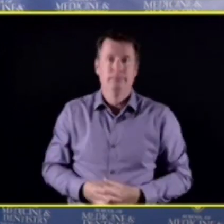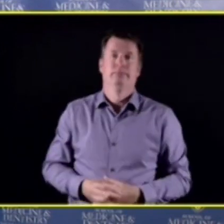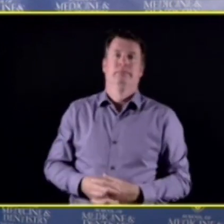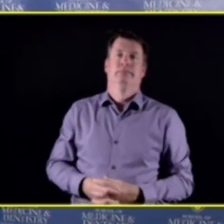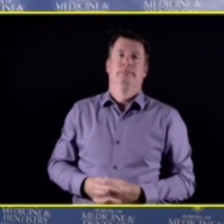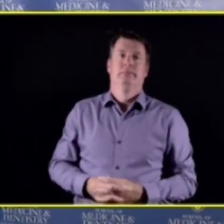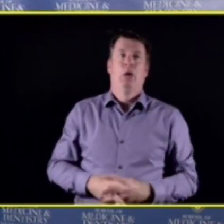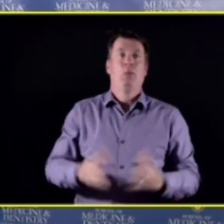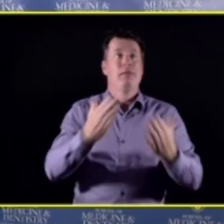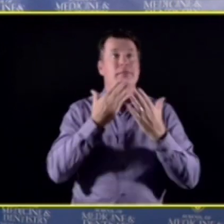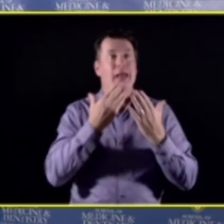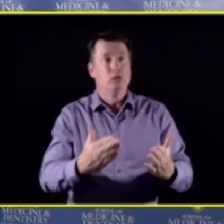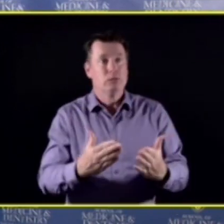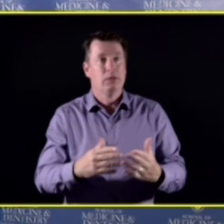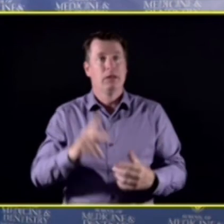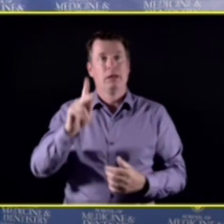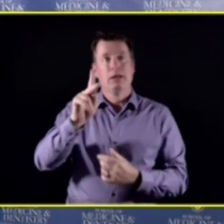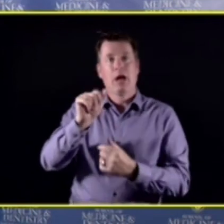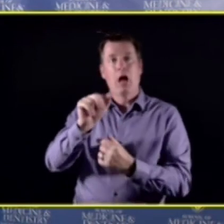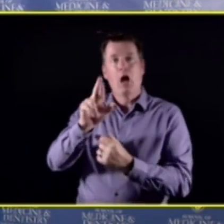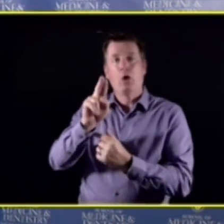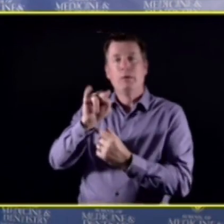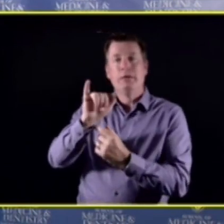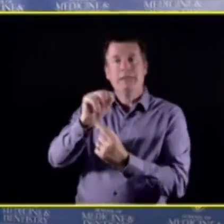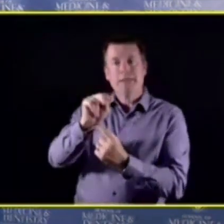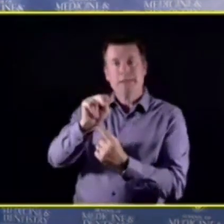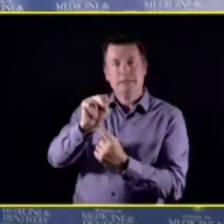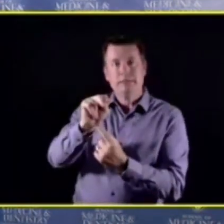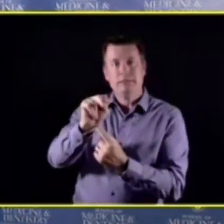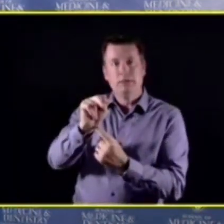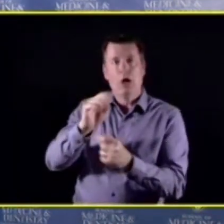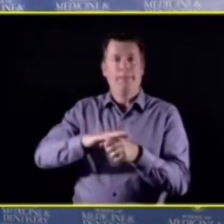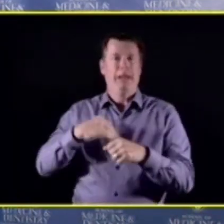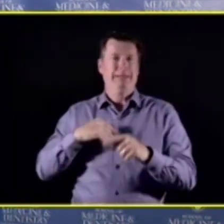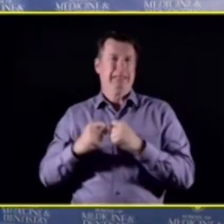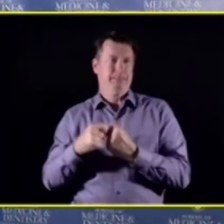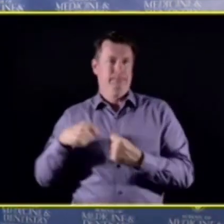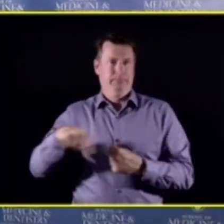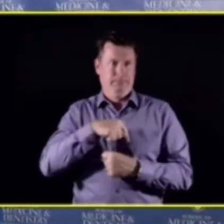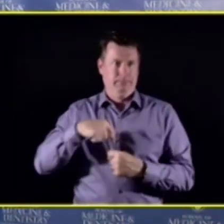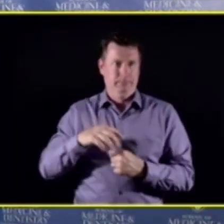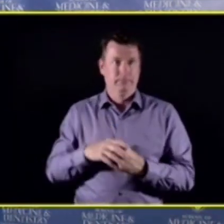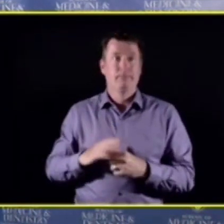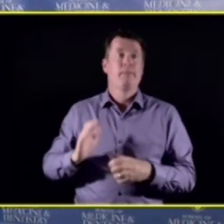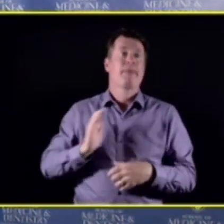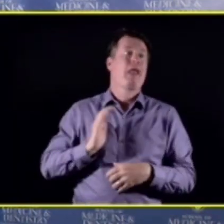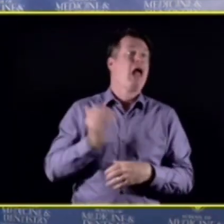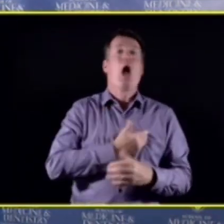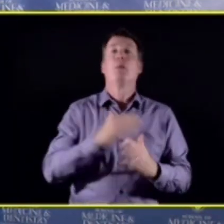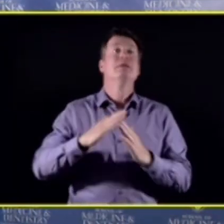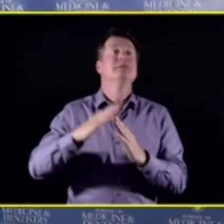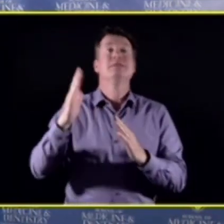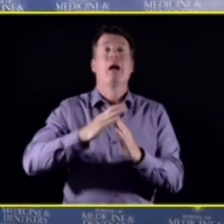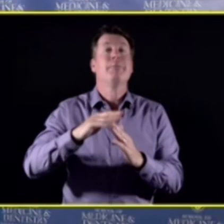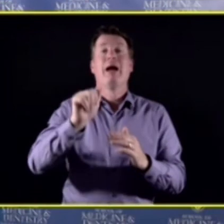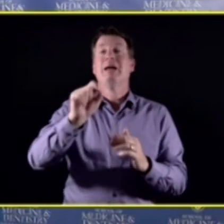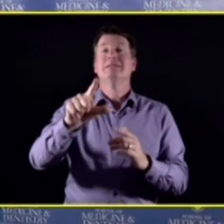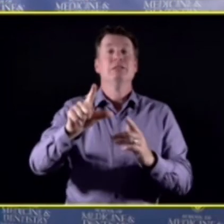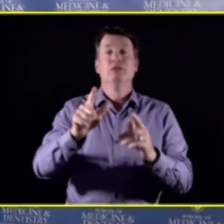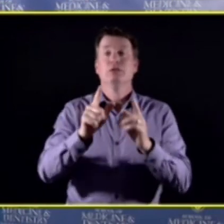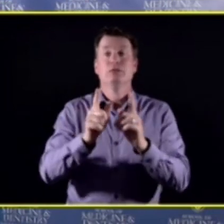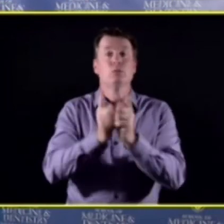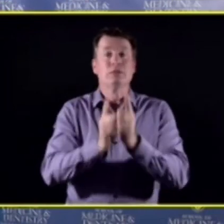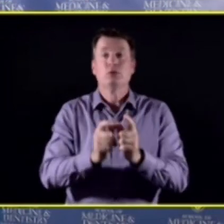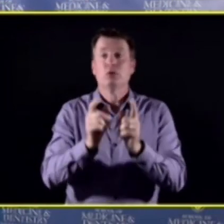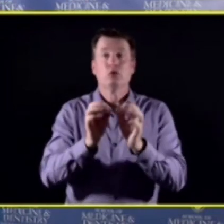Karen Christensen on my team for setting this up today. Our intrepid ASL translators, Chris and Will,